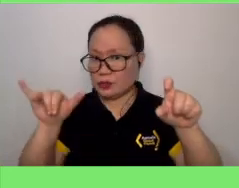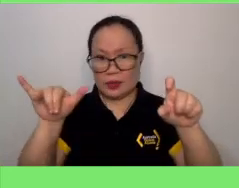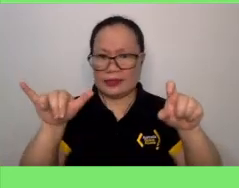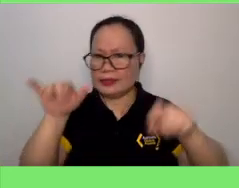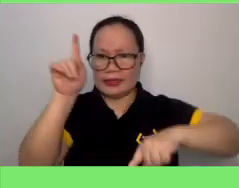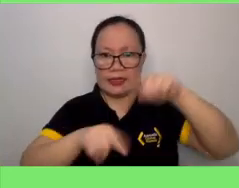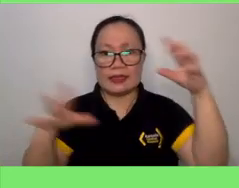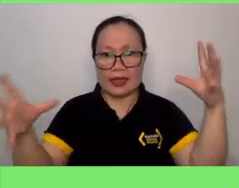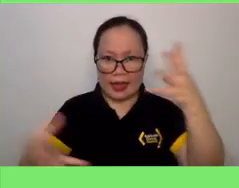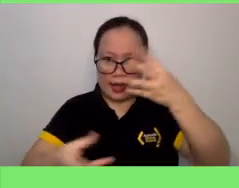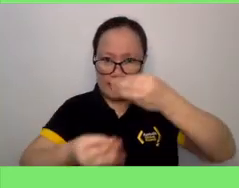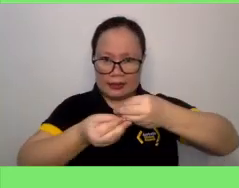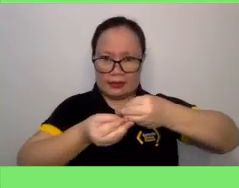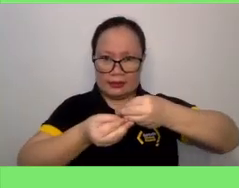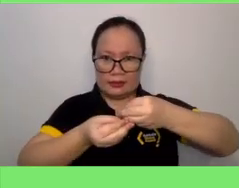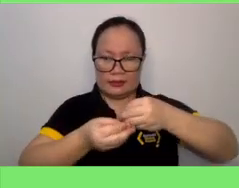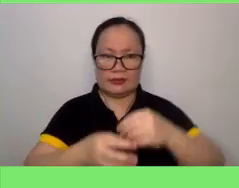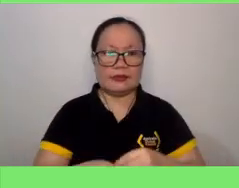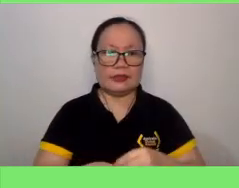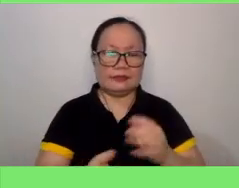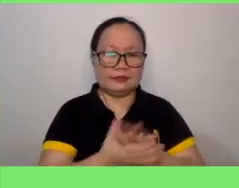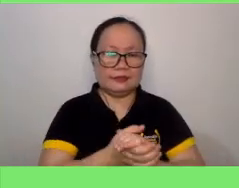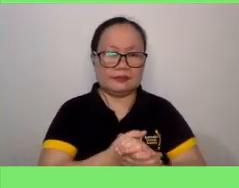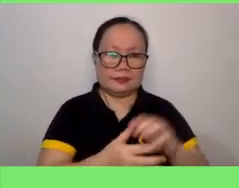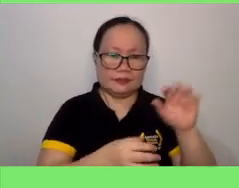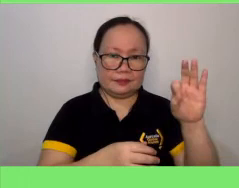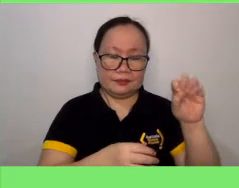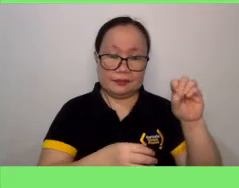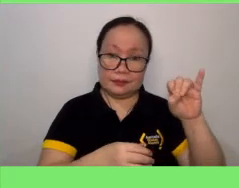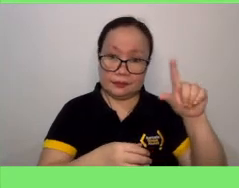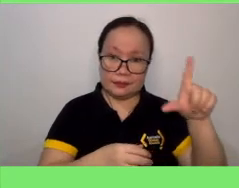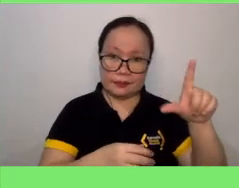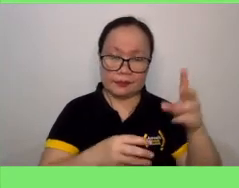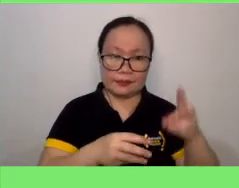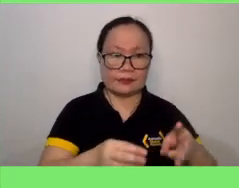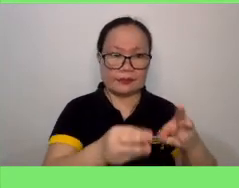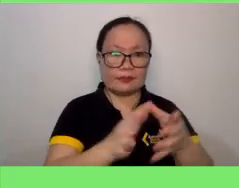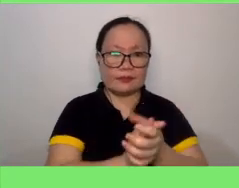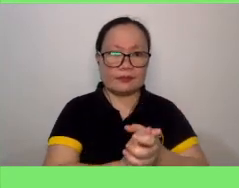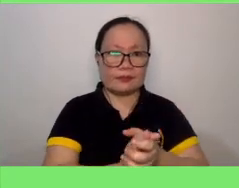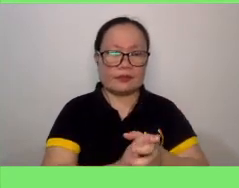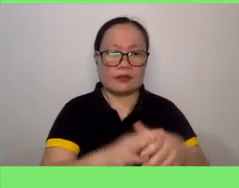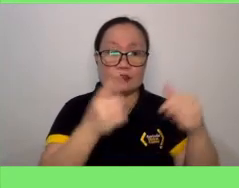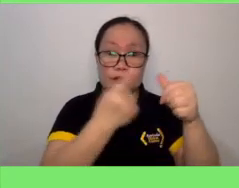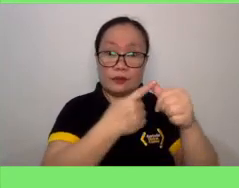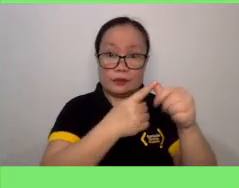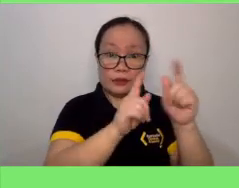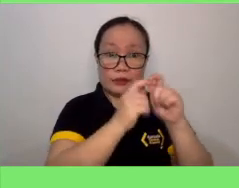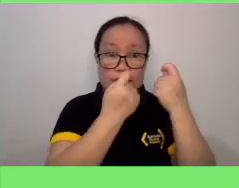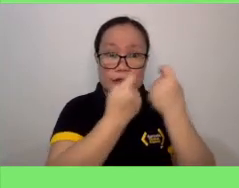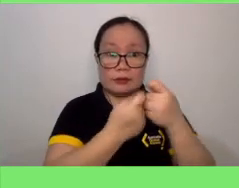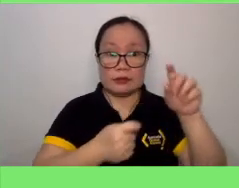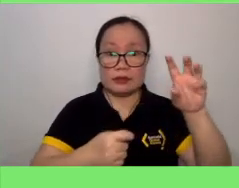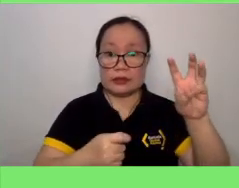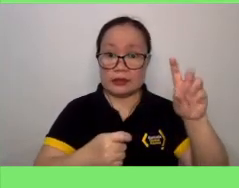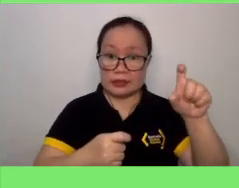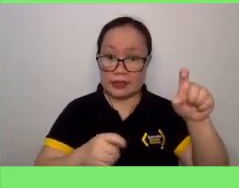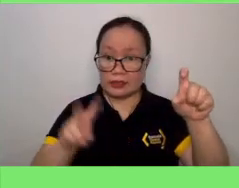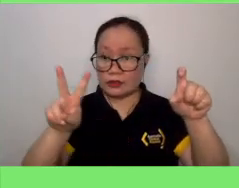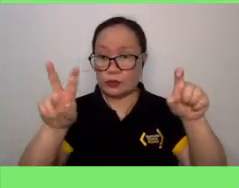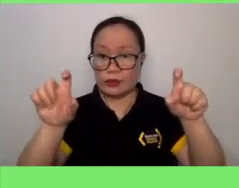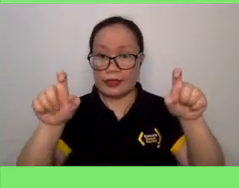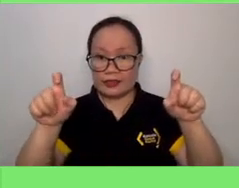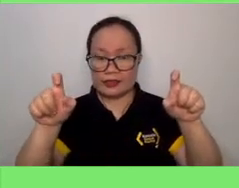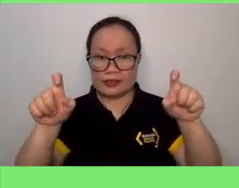So, again, using the two methods. So, I have here, yung first term ulit natin,